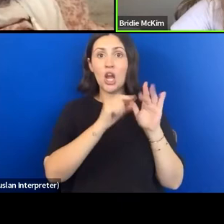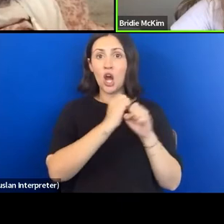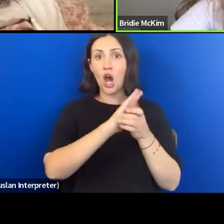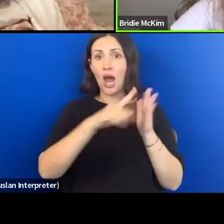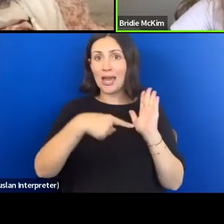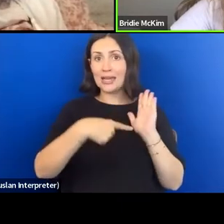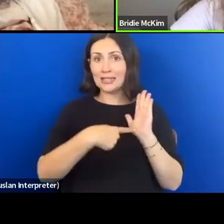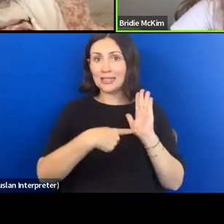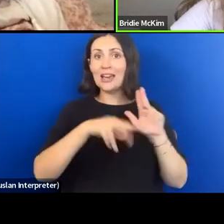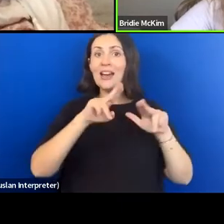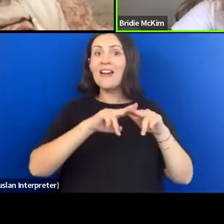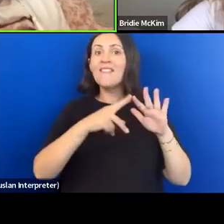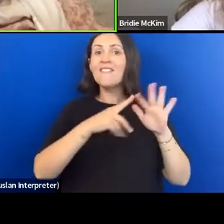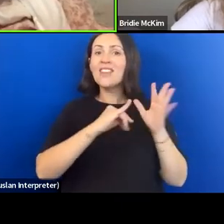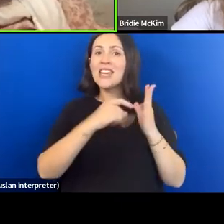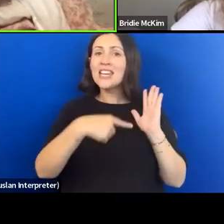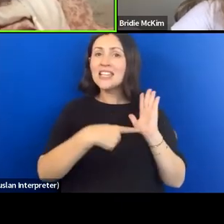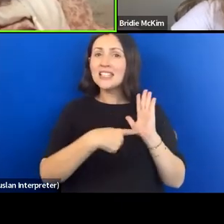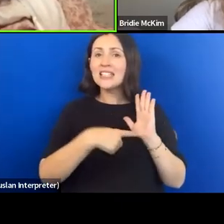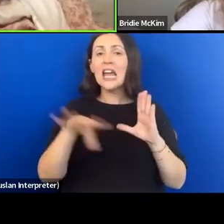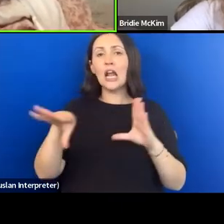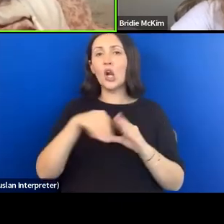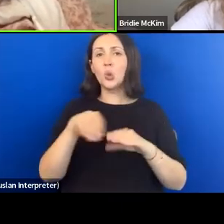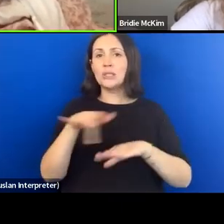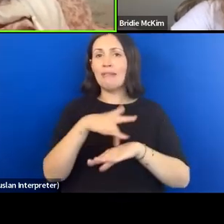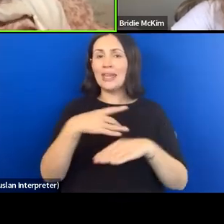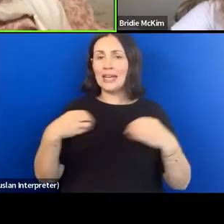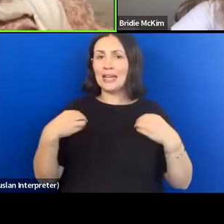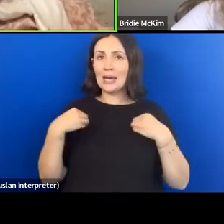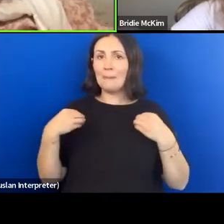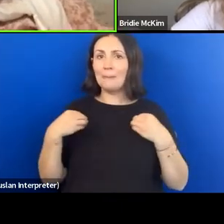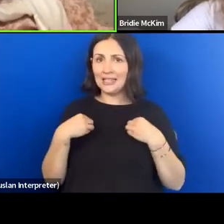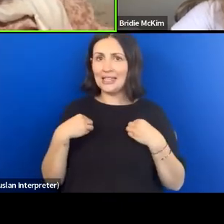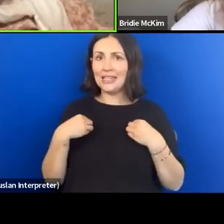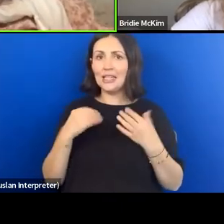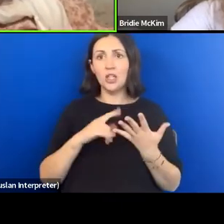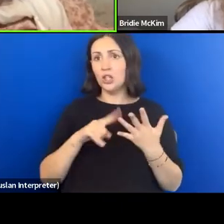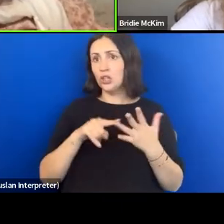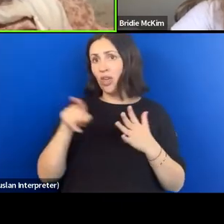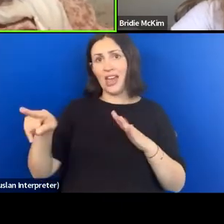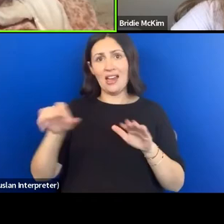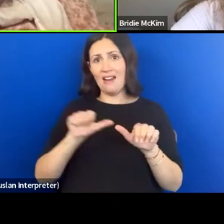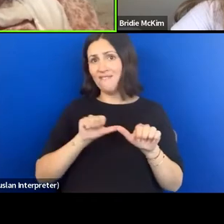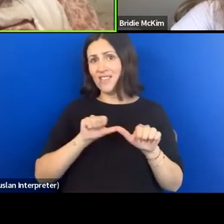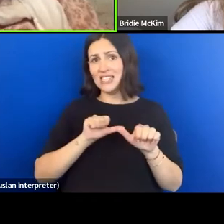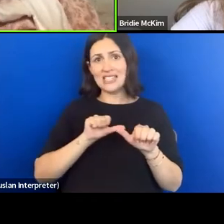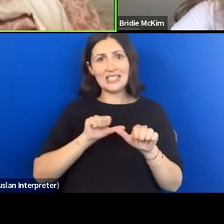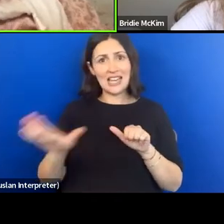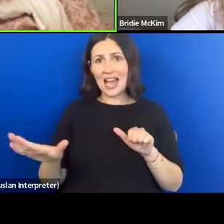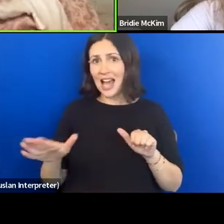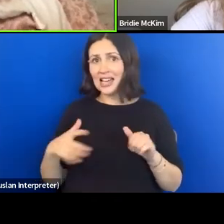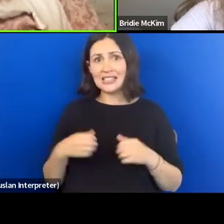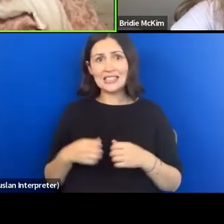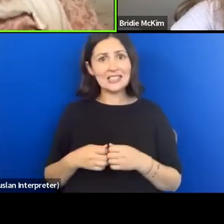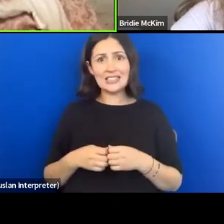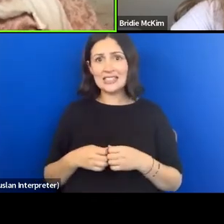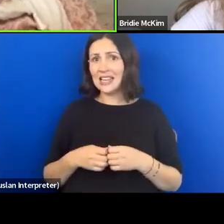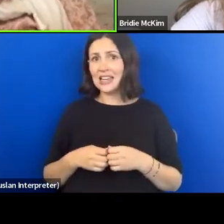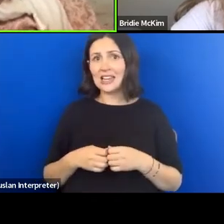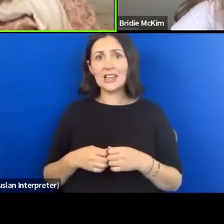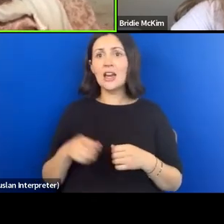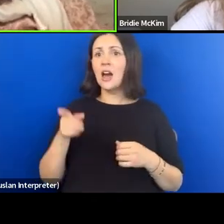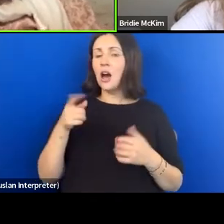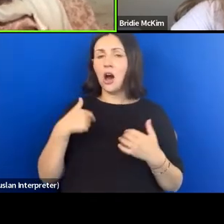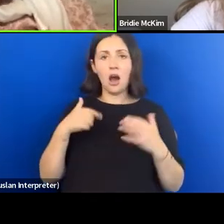an inclusive theater company that has, you know, is very